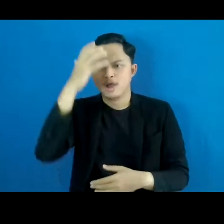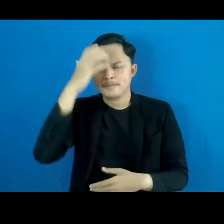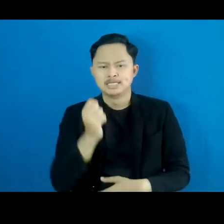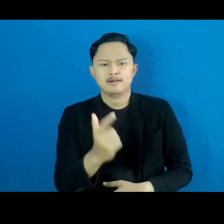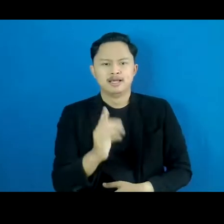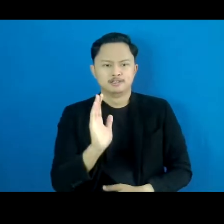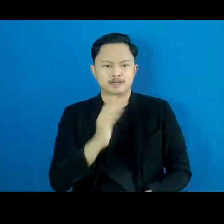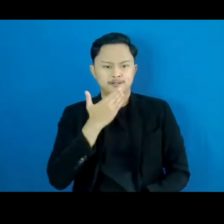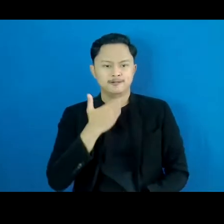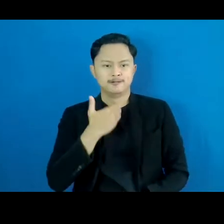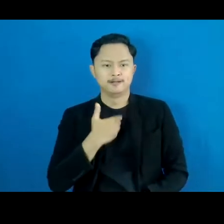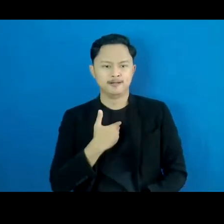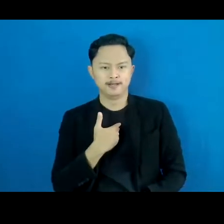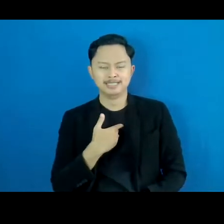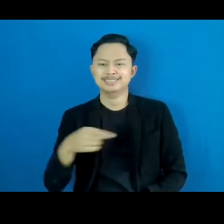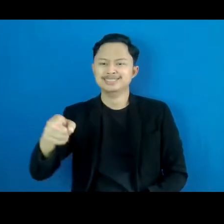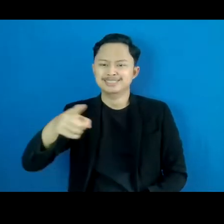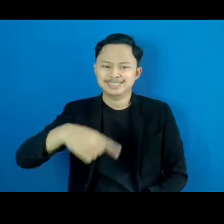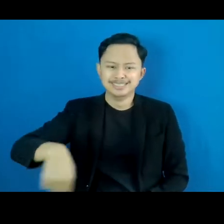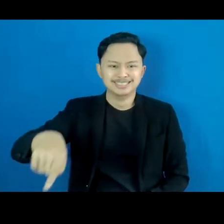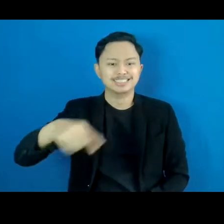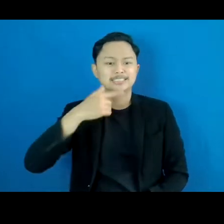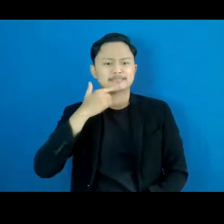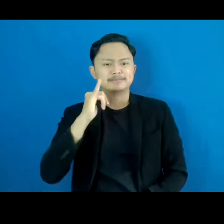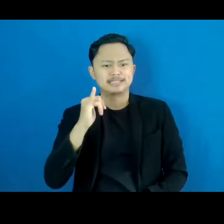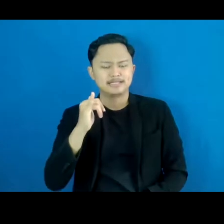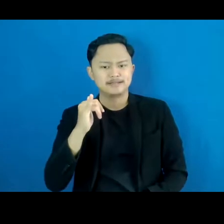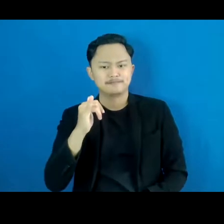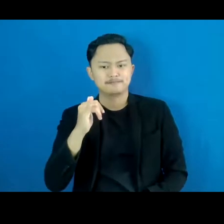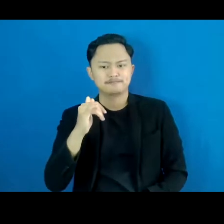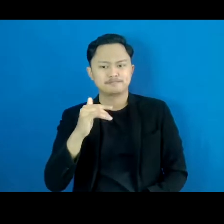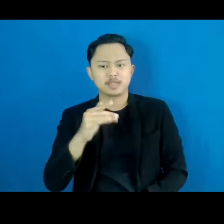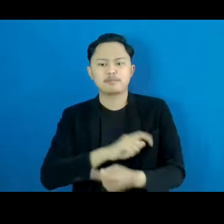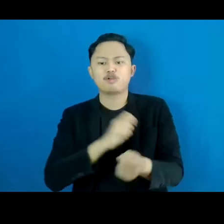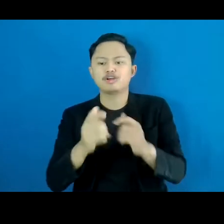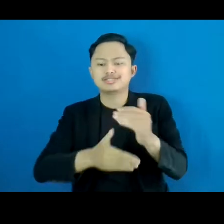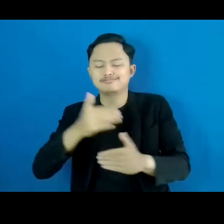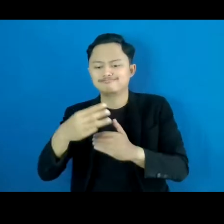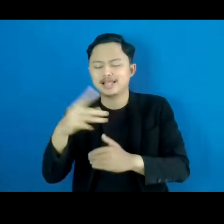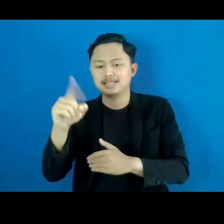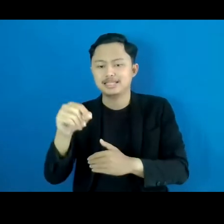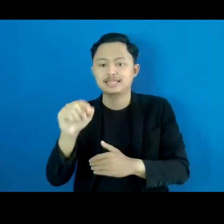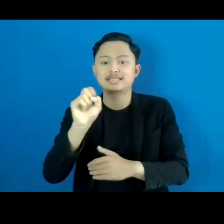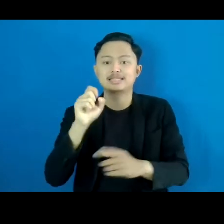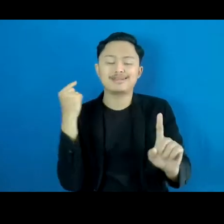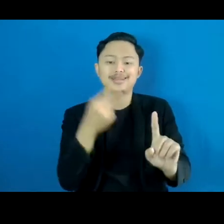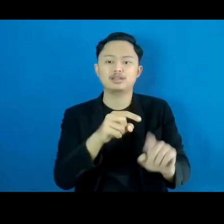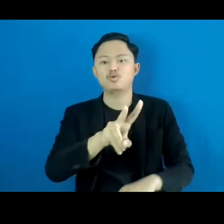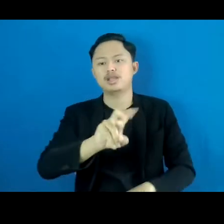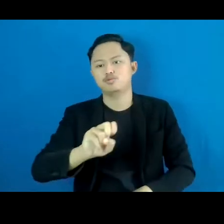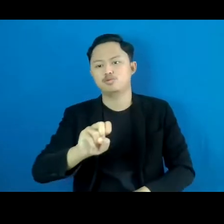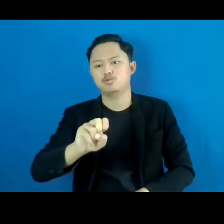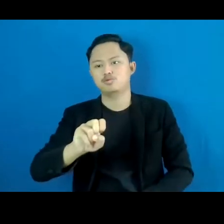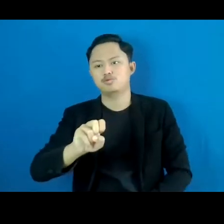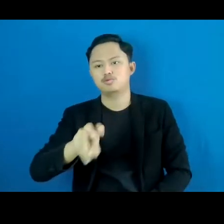have a roadmap of 50% electrification by 2025. So it